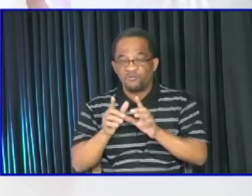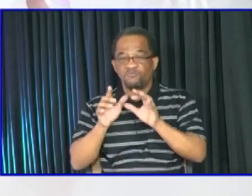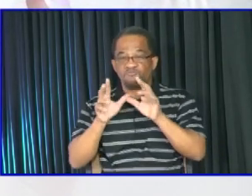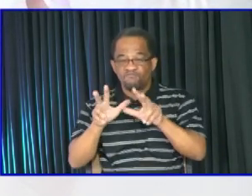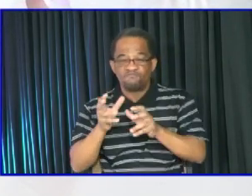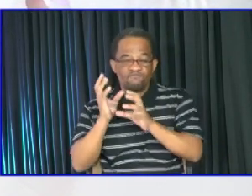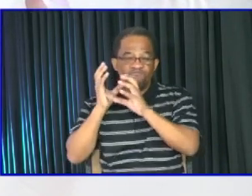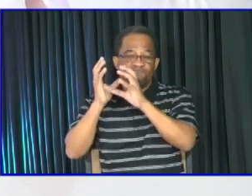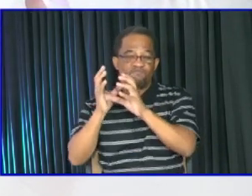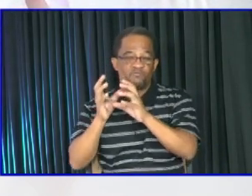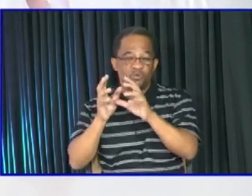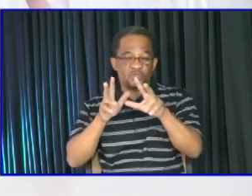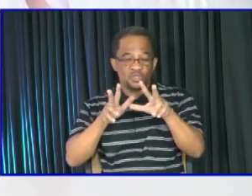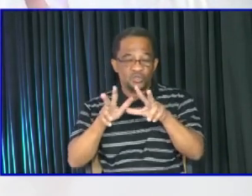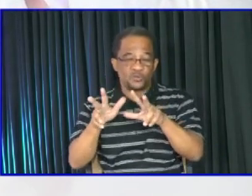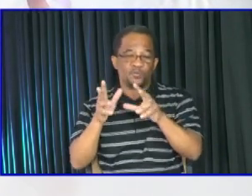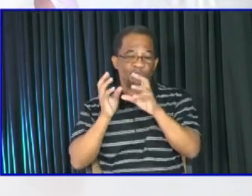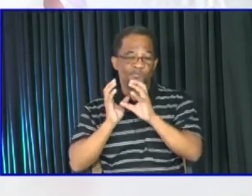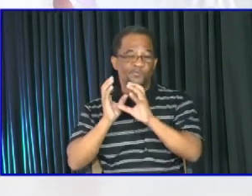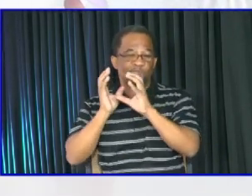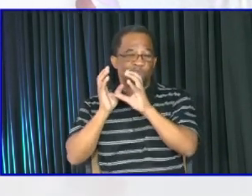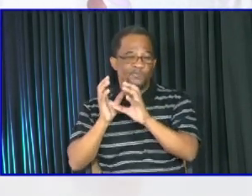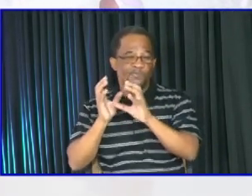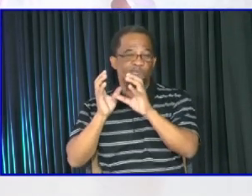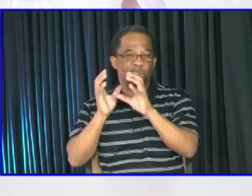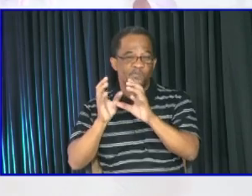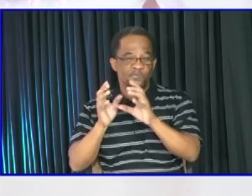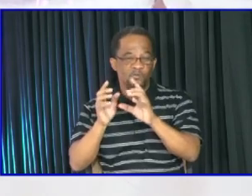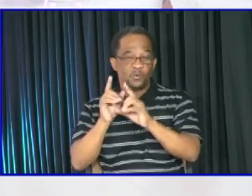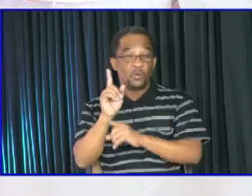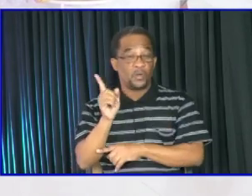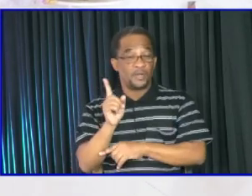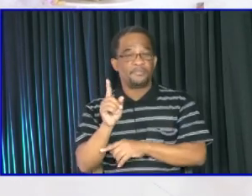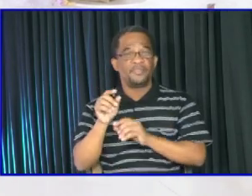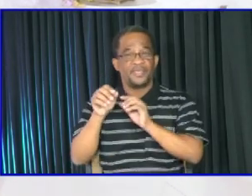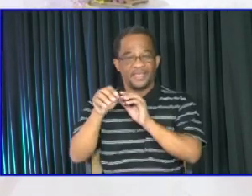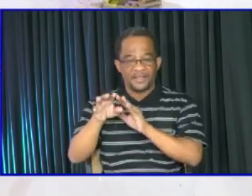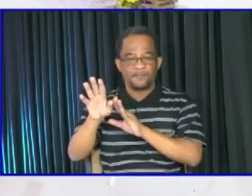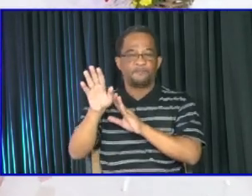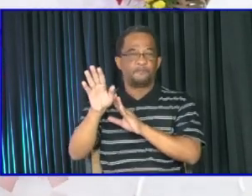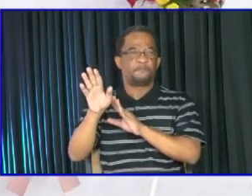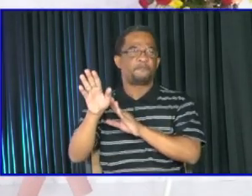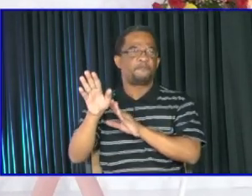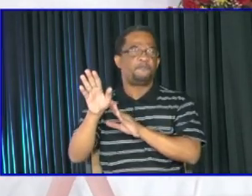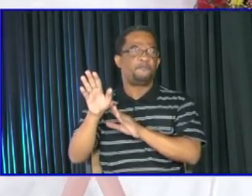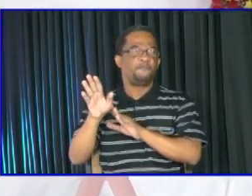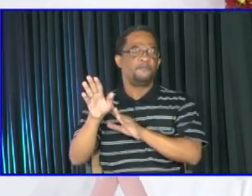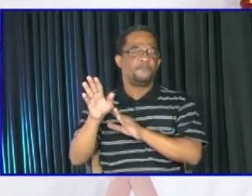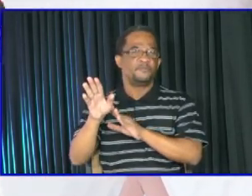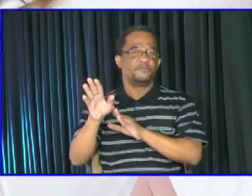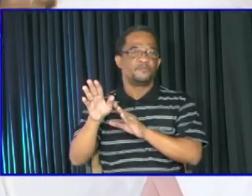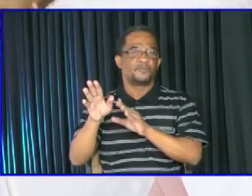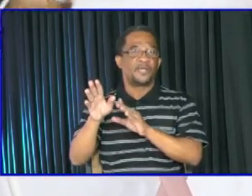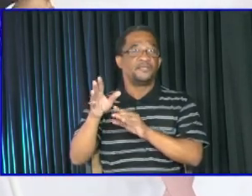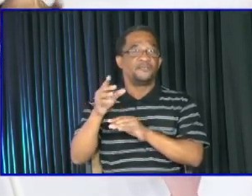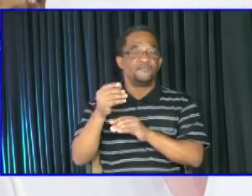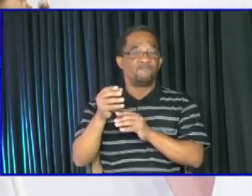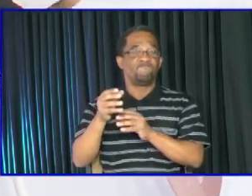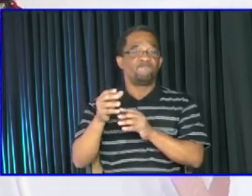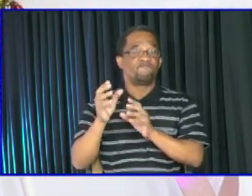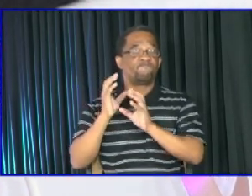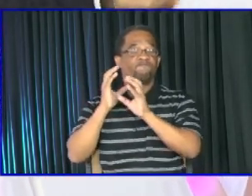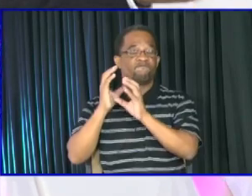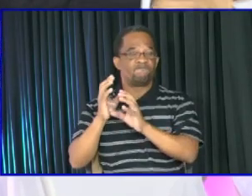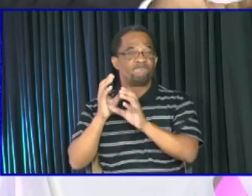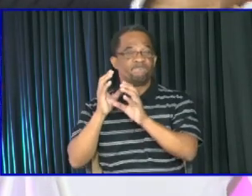hill. Jesus makes his way to Golgotha's hill. And they nail him